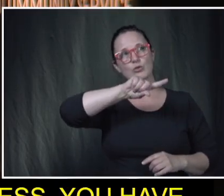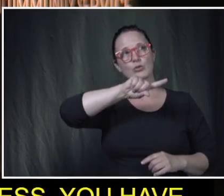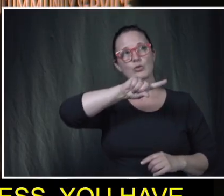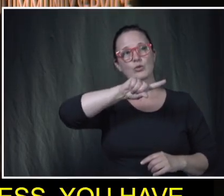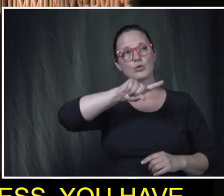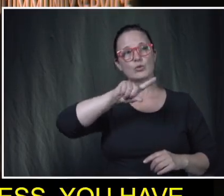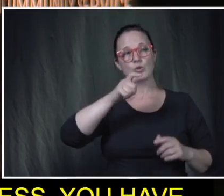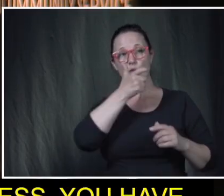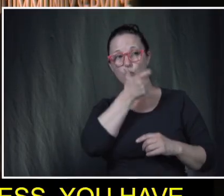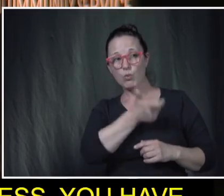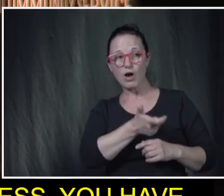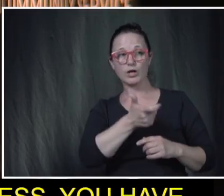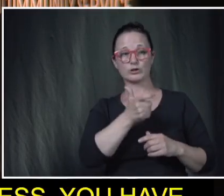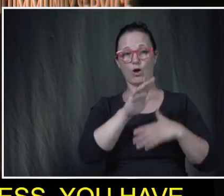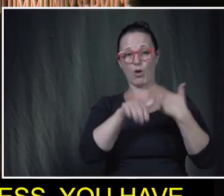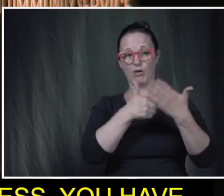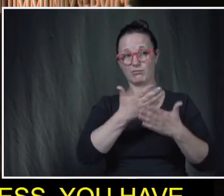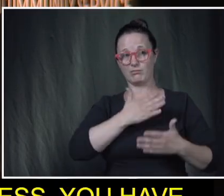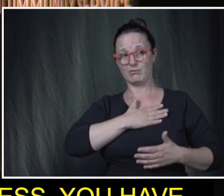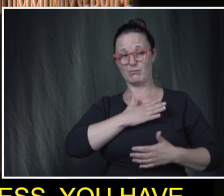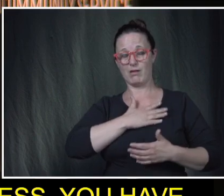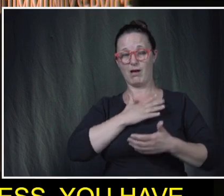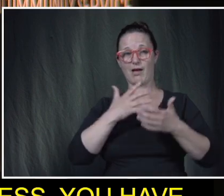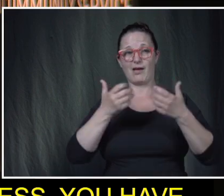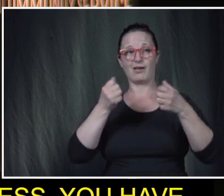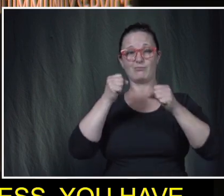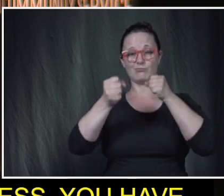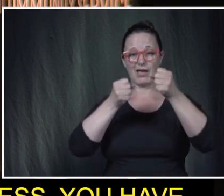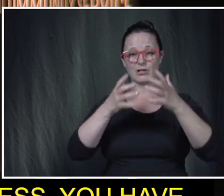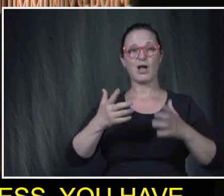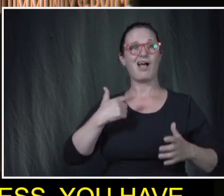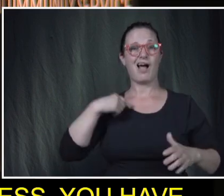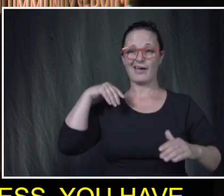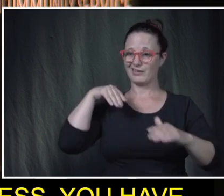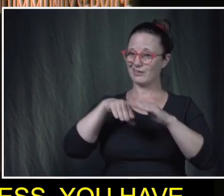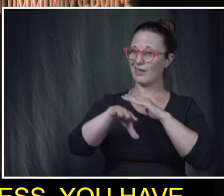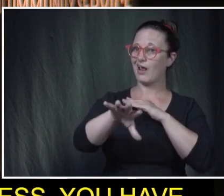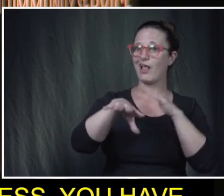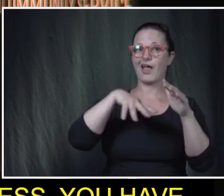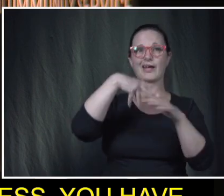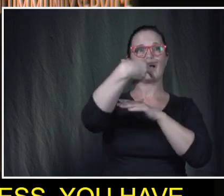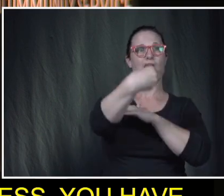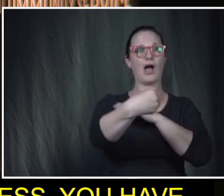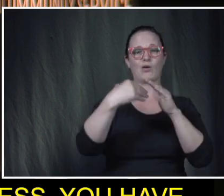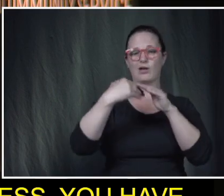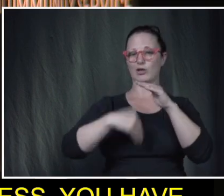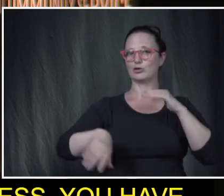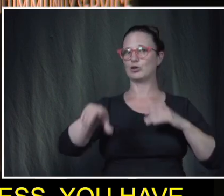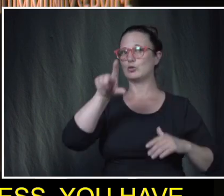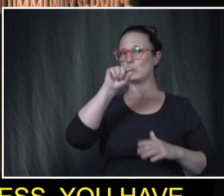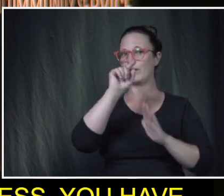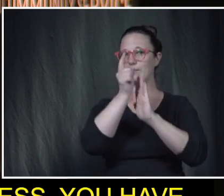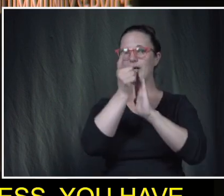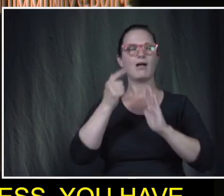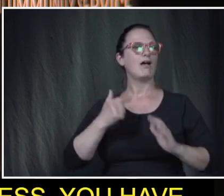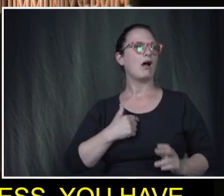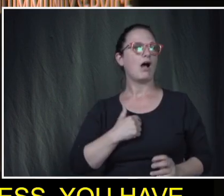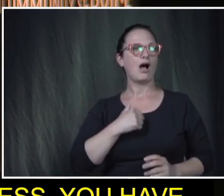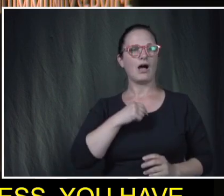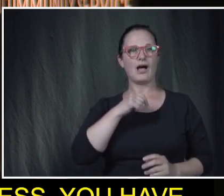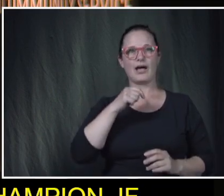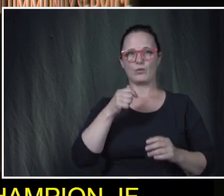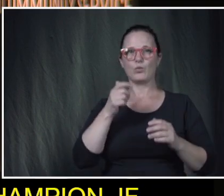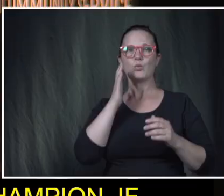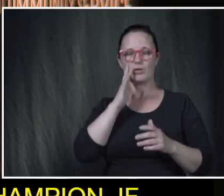If you watch any of my matches, you know I like to get in and out the ring in less than 20 minutes. I'll keep things quick